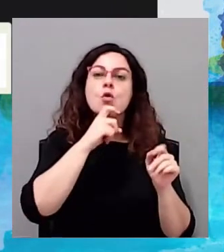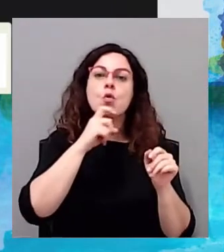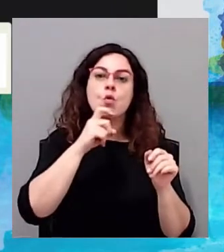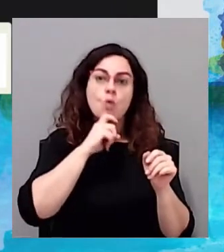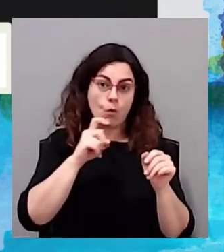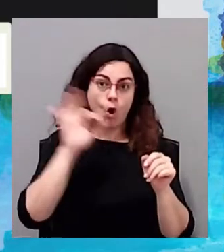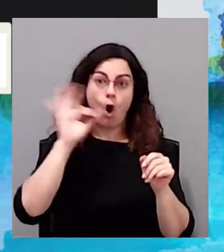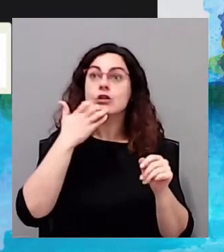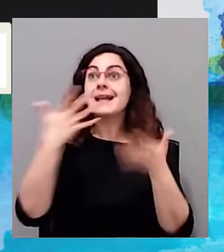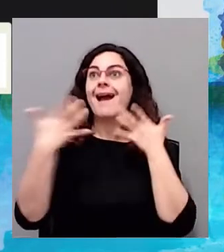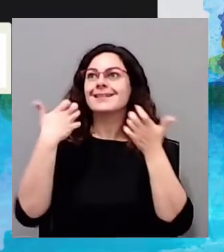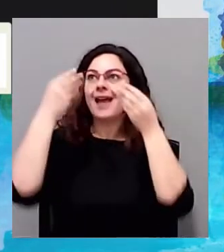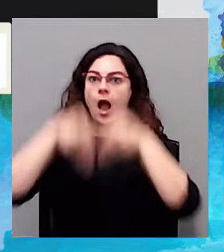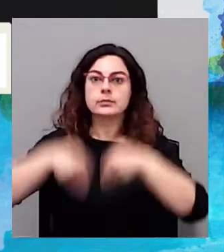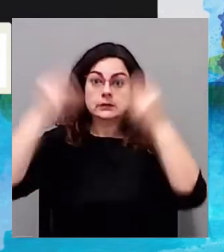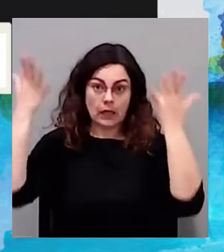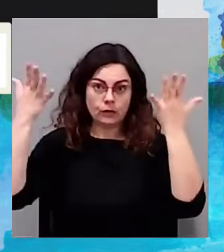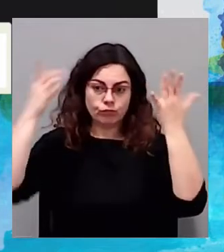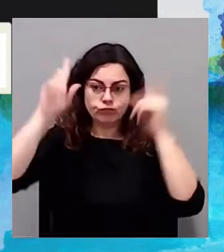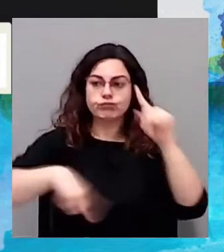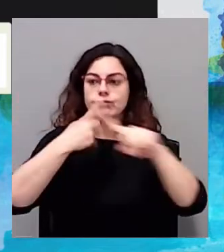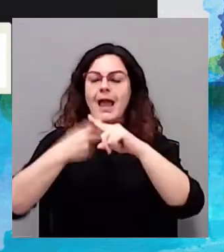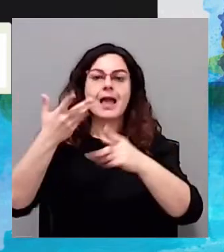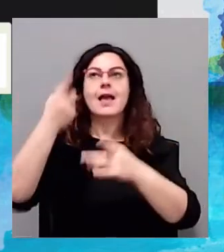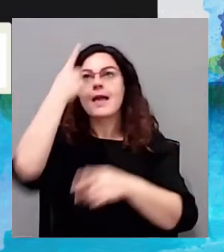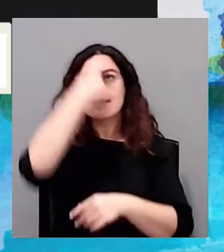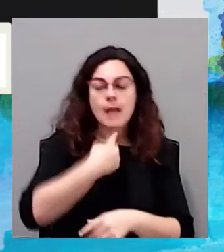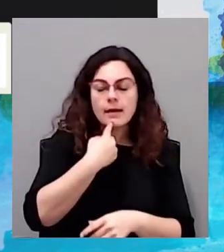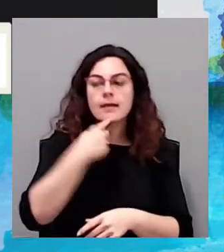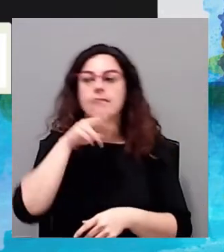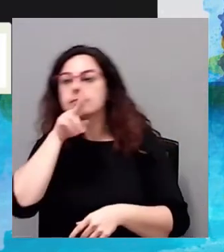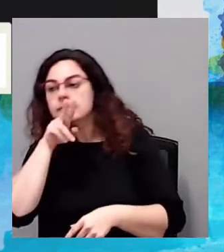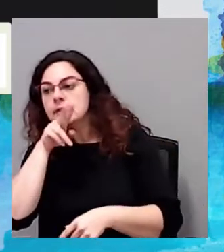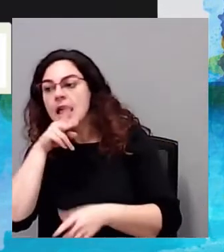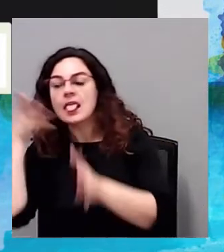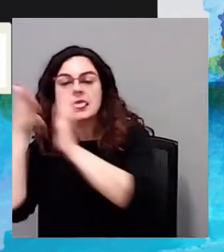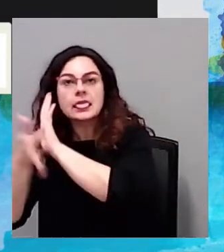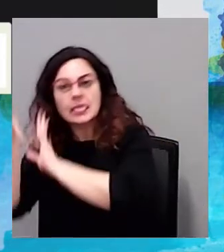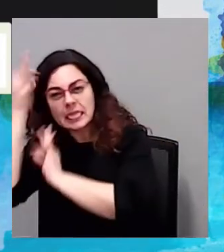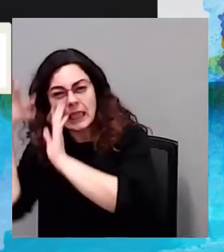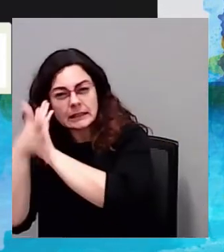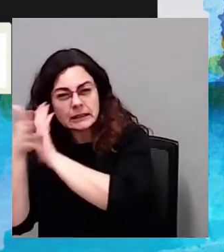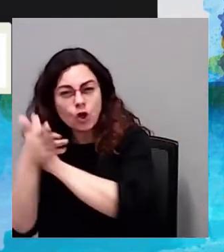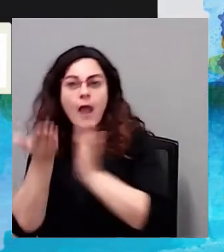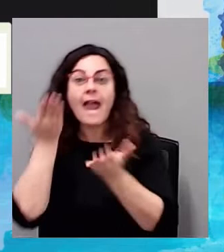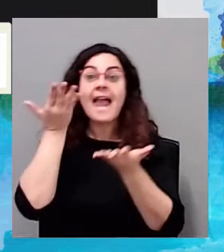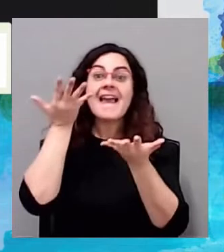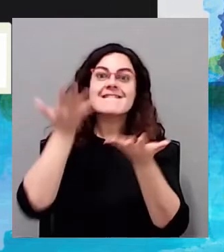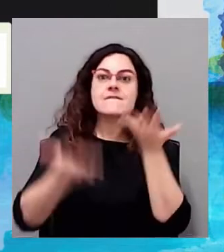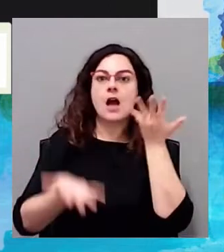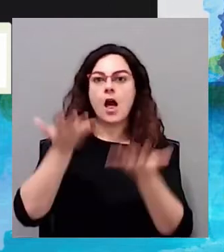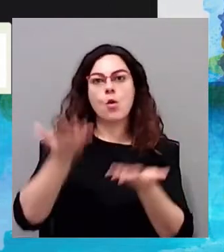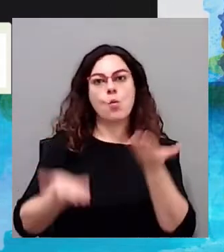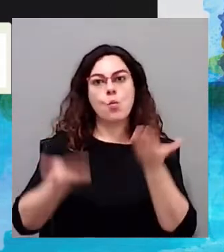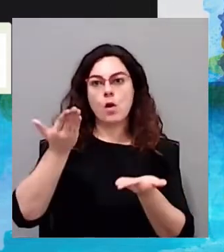dimensions. And it's always important to evaluate the images and the verbal guide and the description with